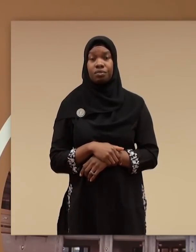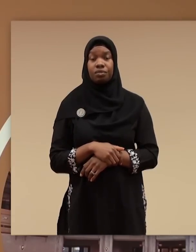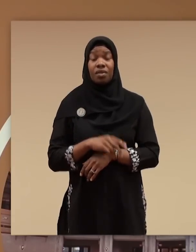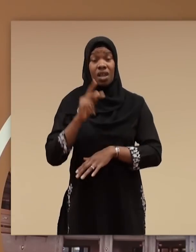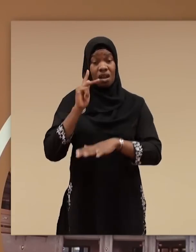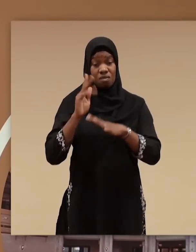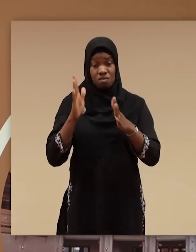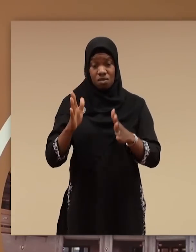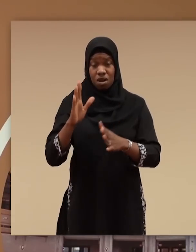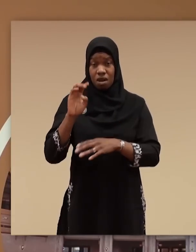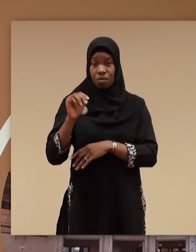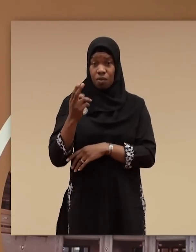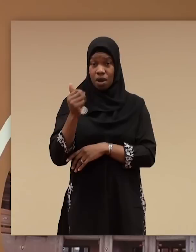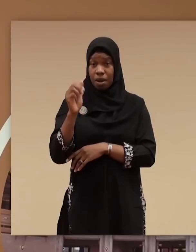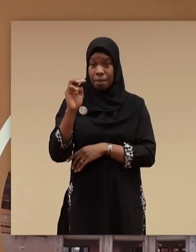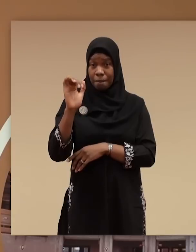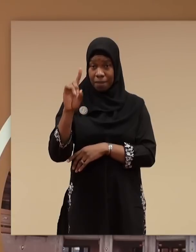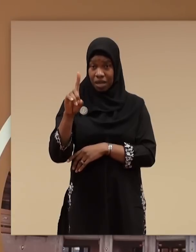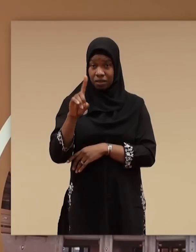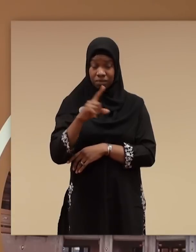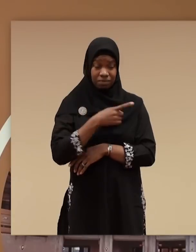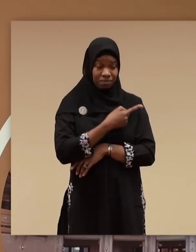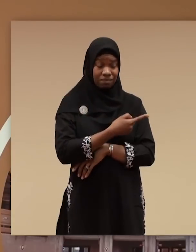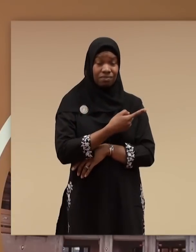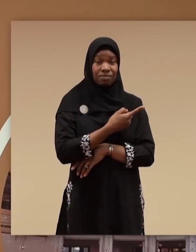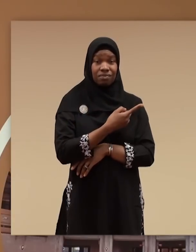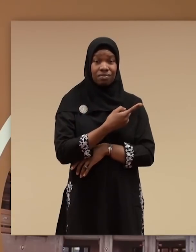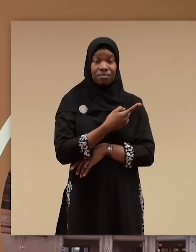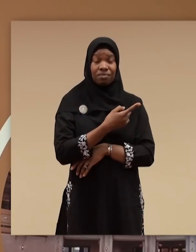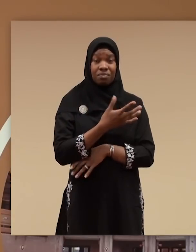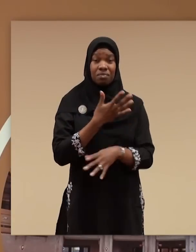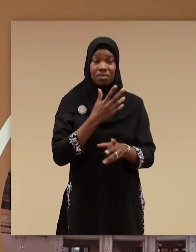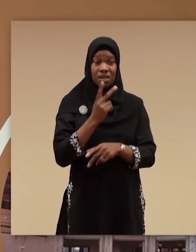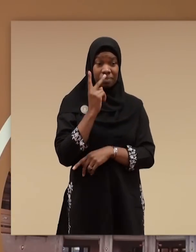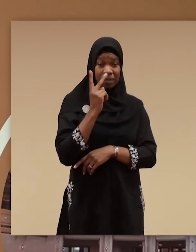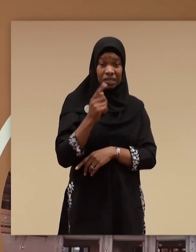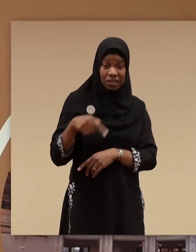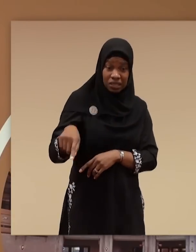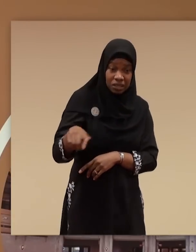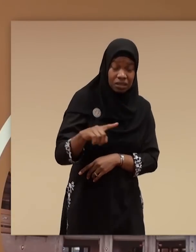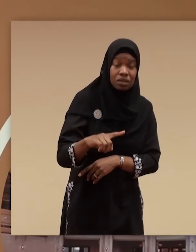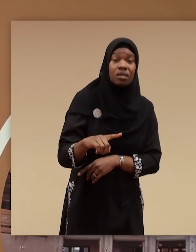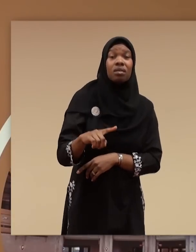Muhammad sallallahu alayhi wa sallam would pass by and tell them,